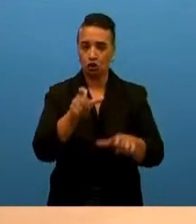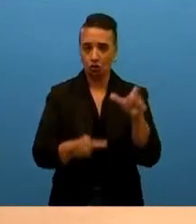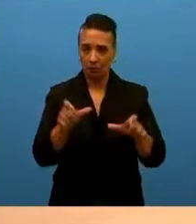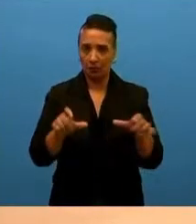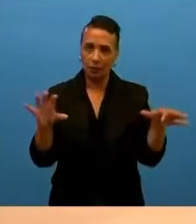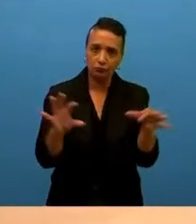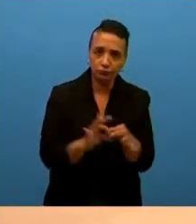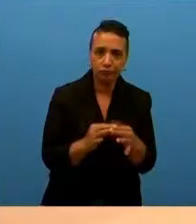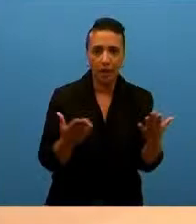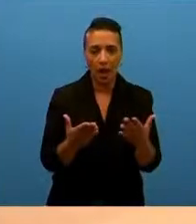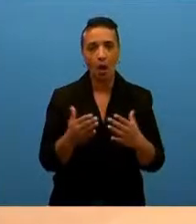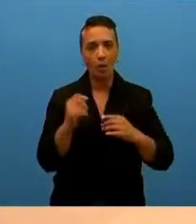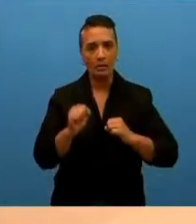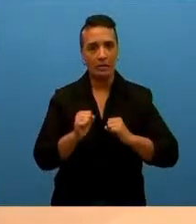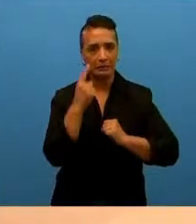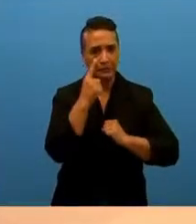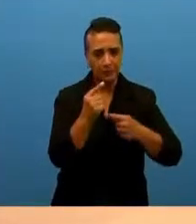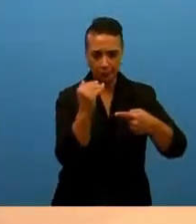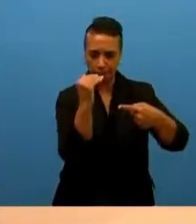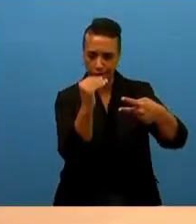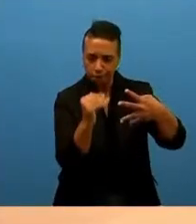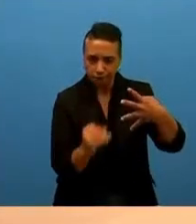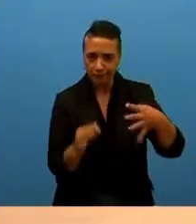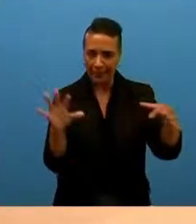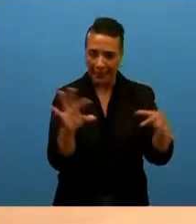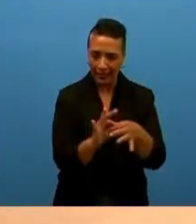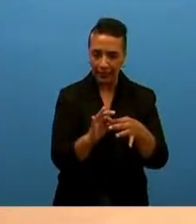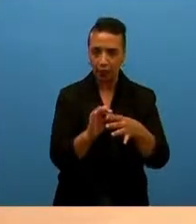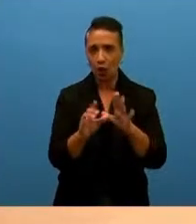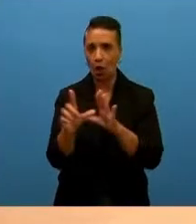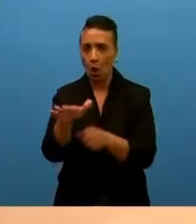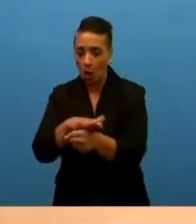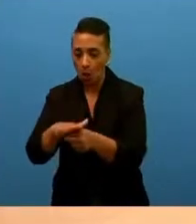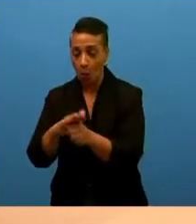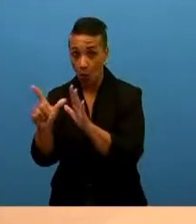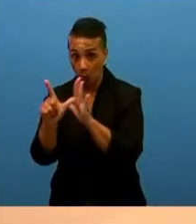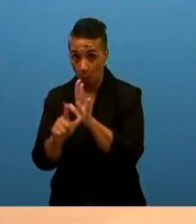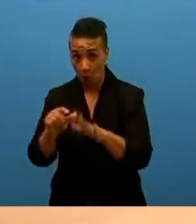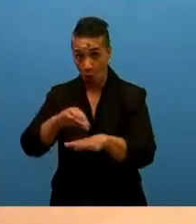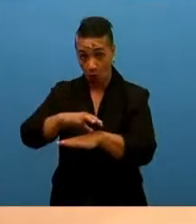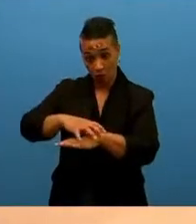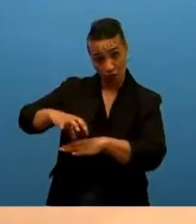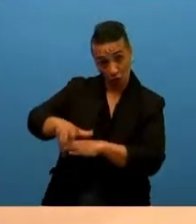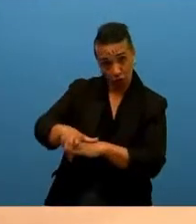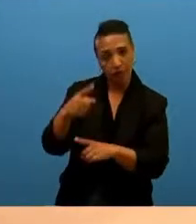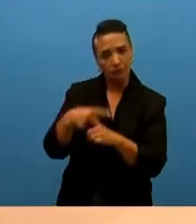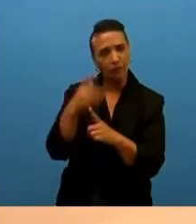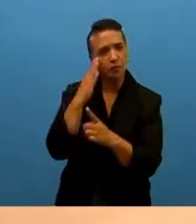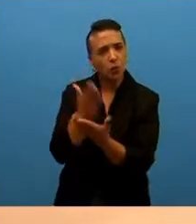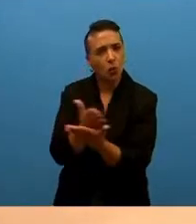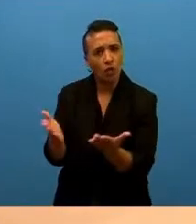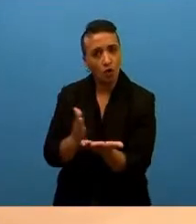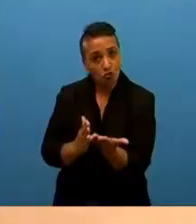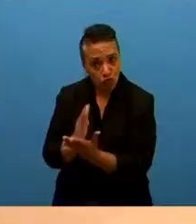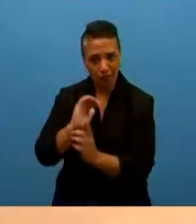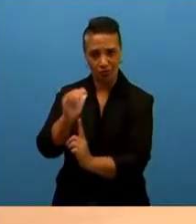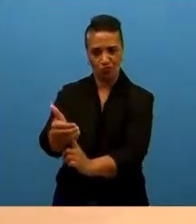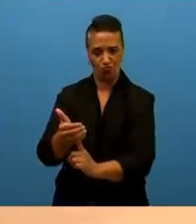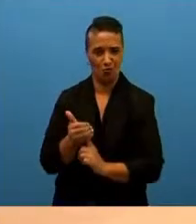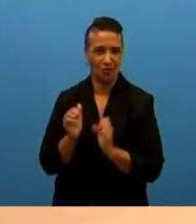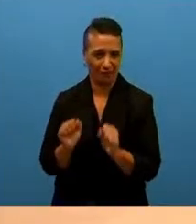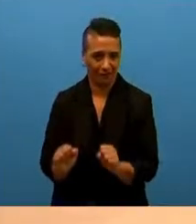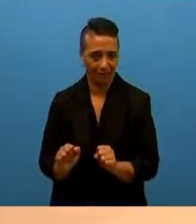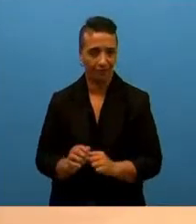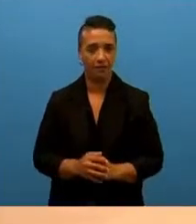to reasonable limitations under domestic law to protect third-party rights and public interests. I would